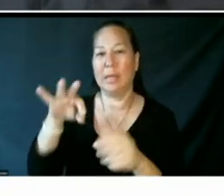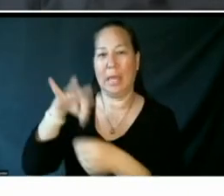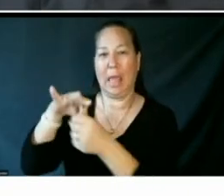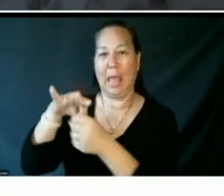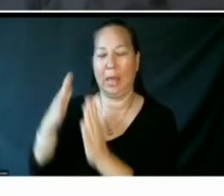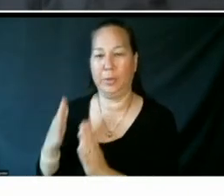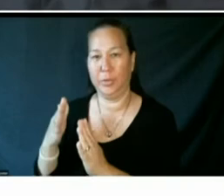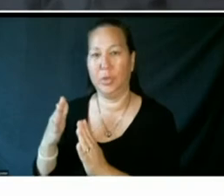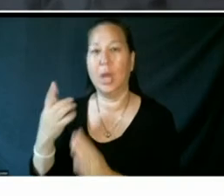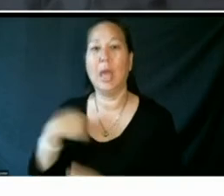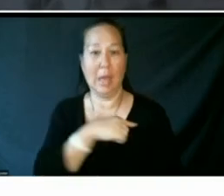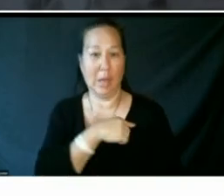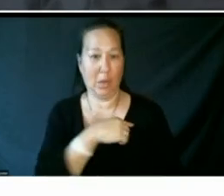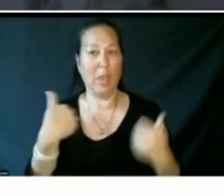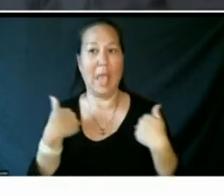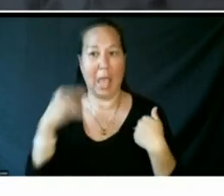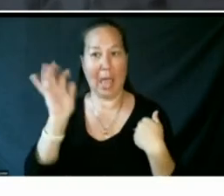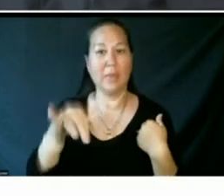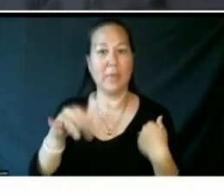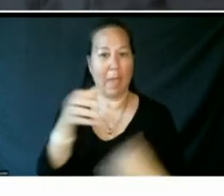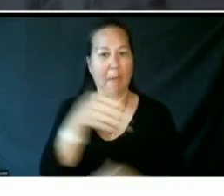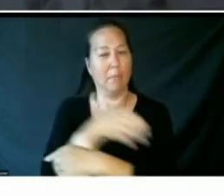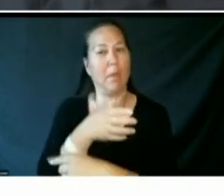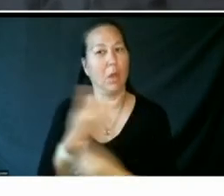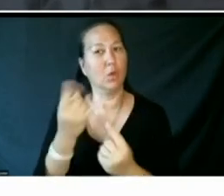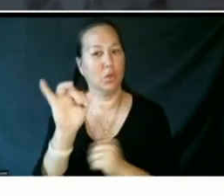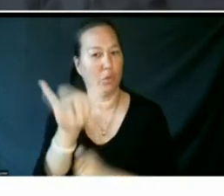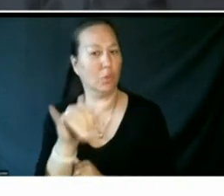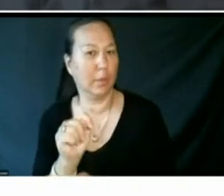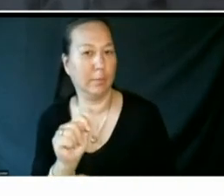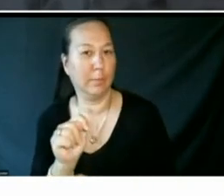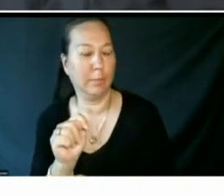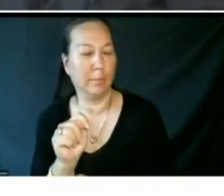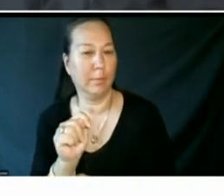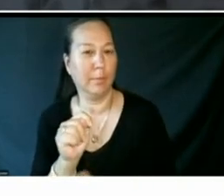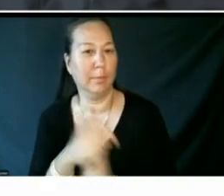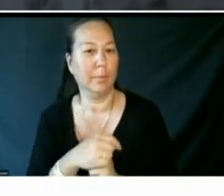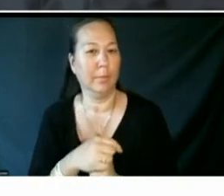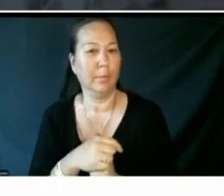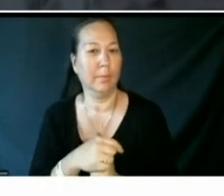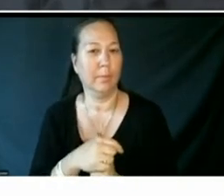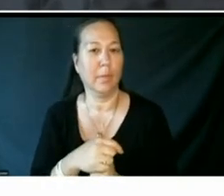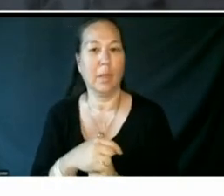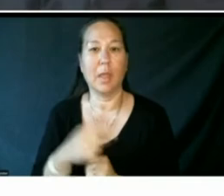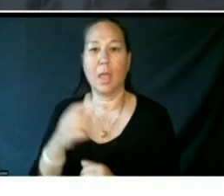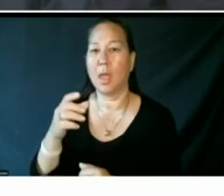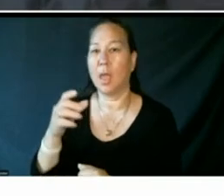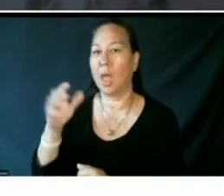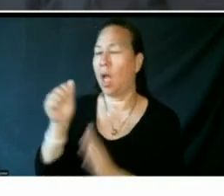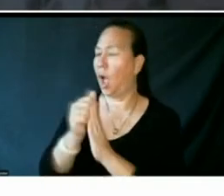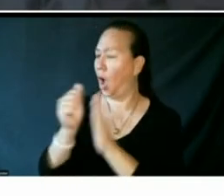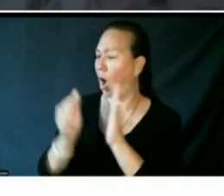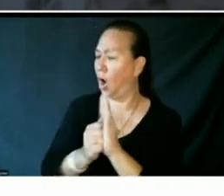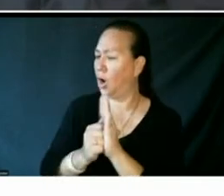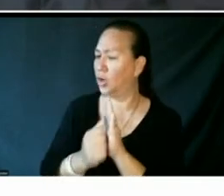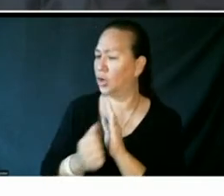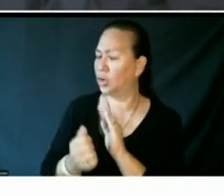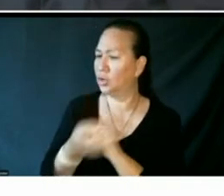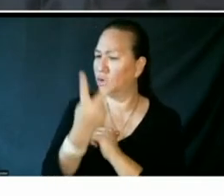do so. And he cited Article 2, Section 1, I think it's Clause 2,